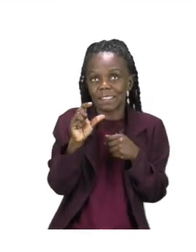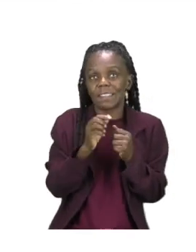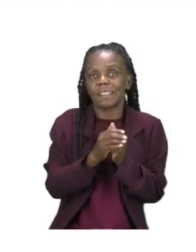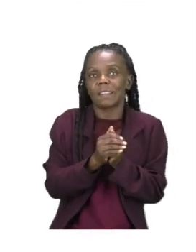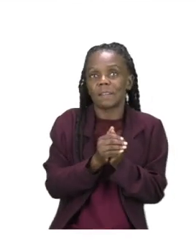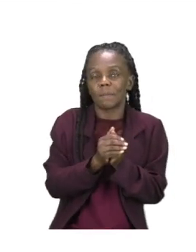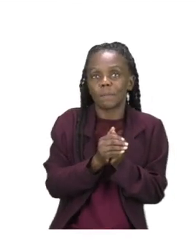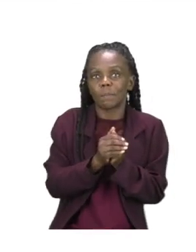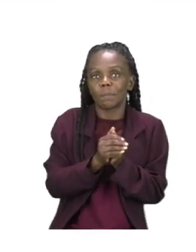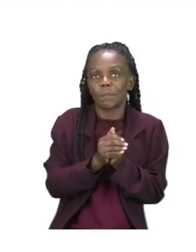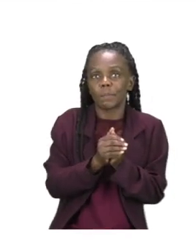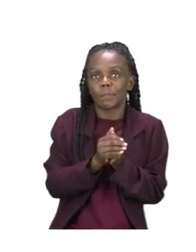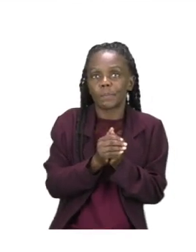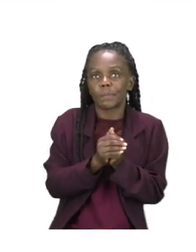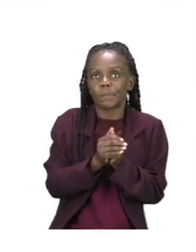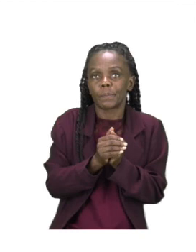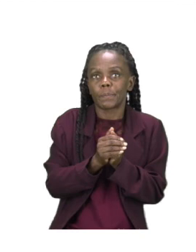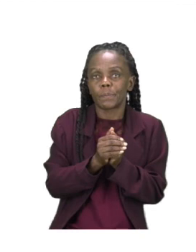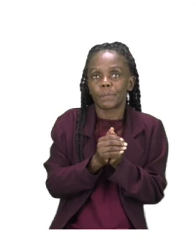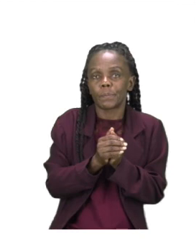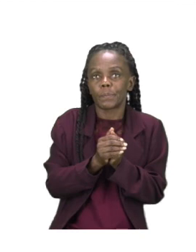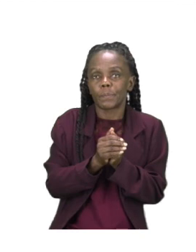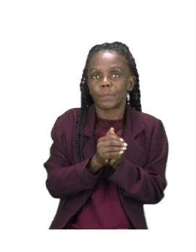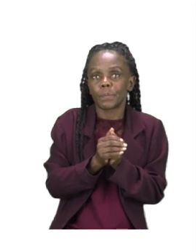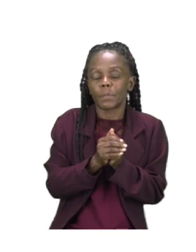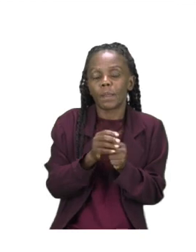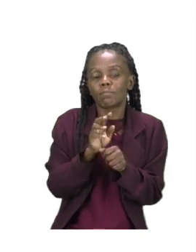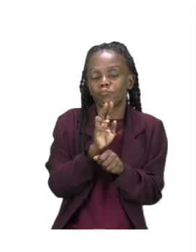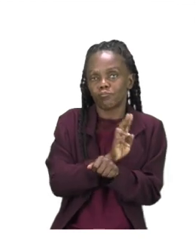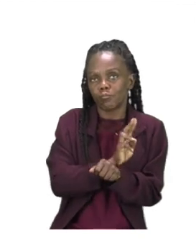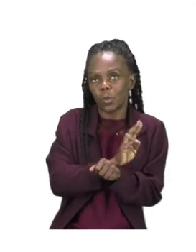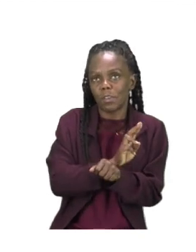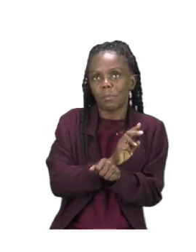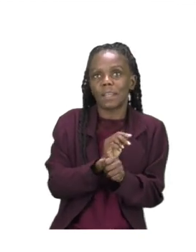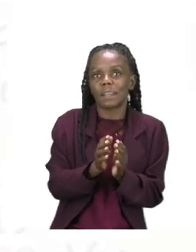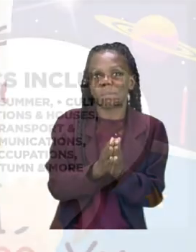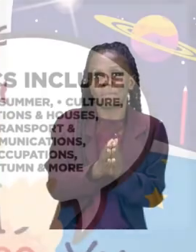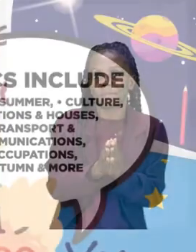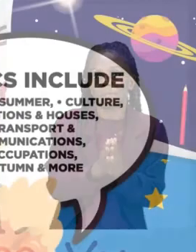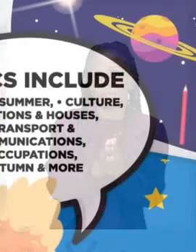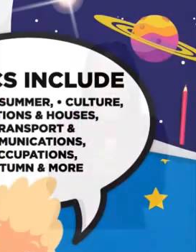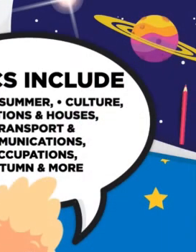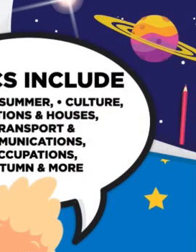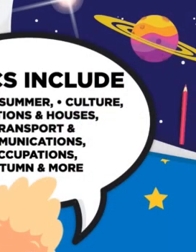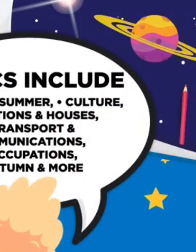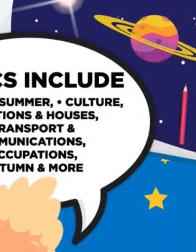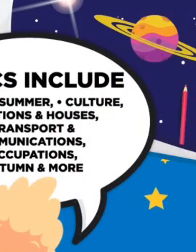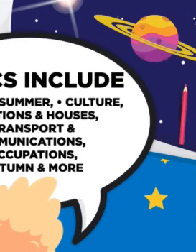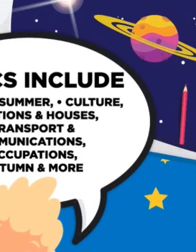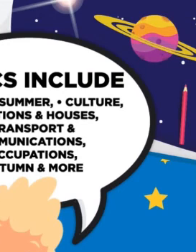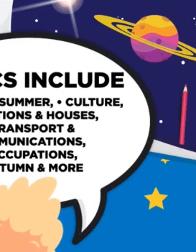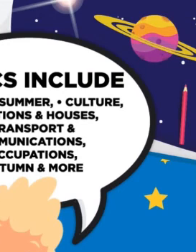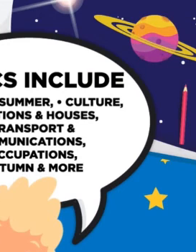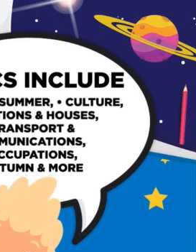with the answers. I will see you soon after our advert break. Do you have children in